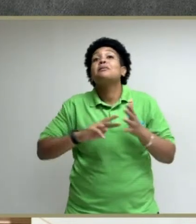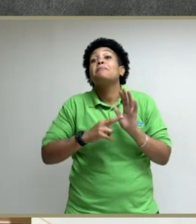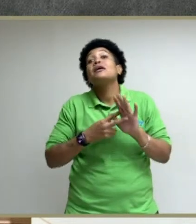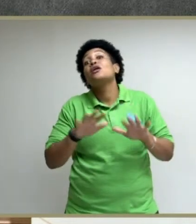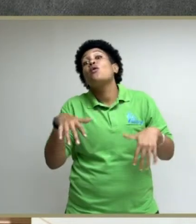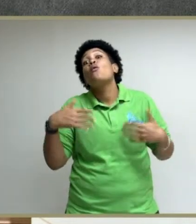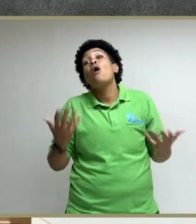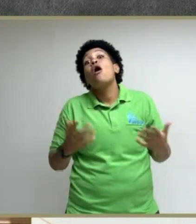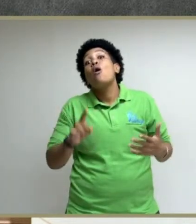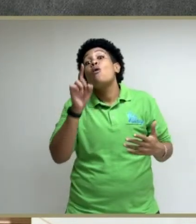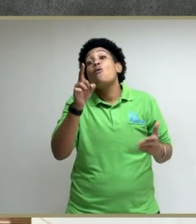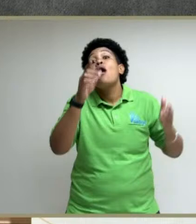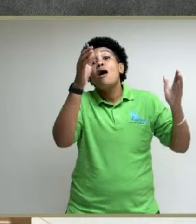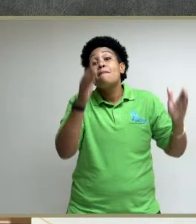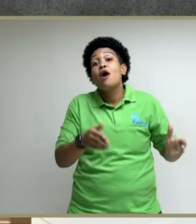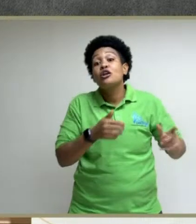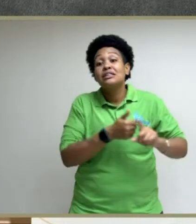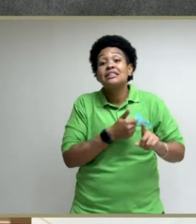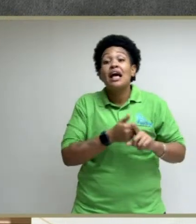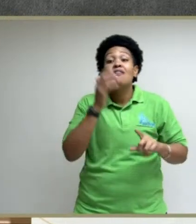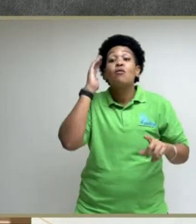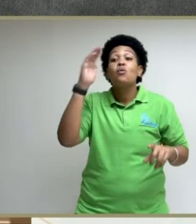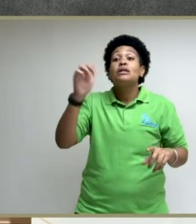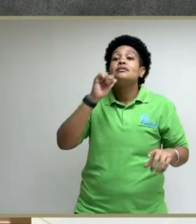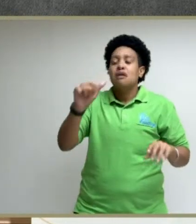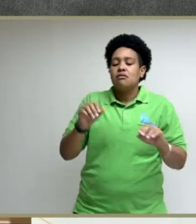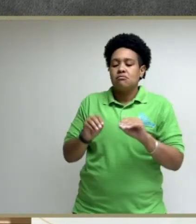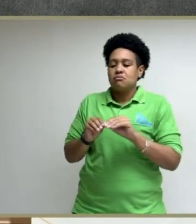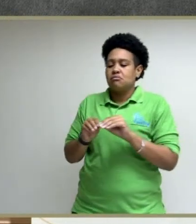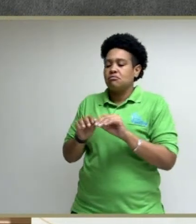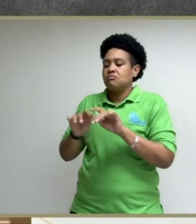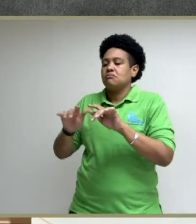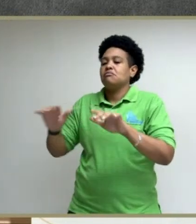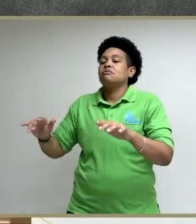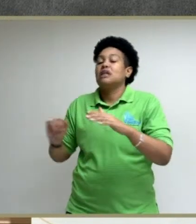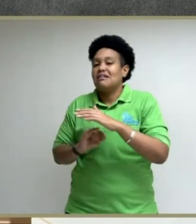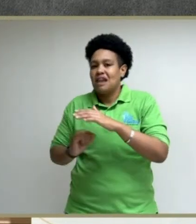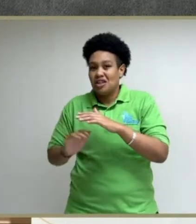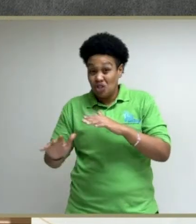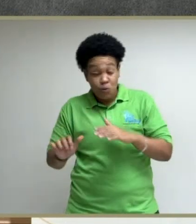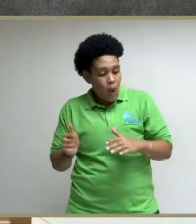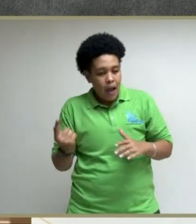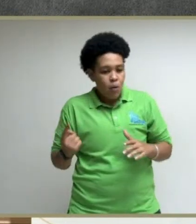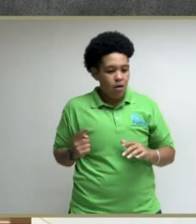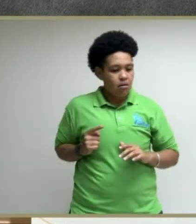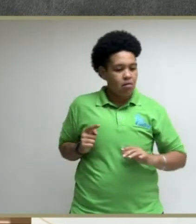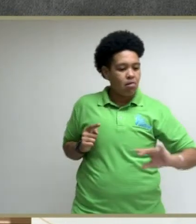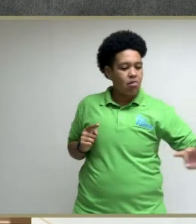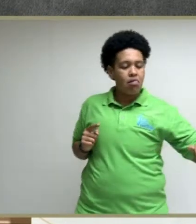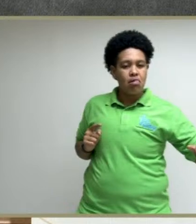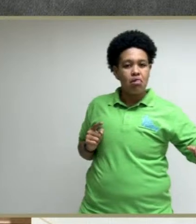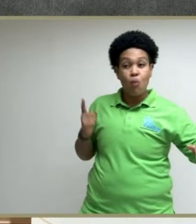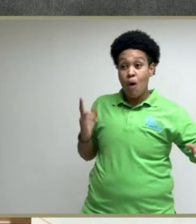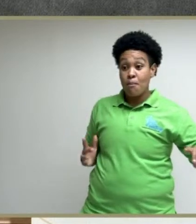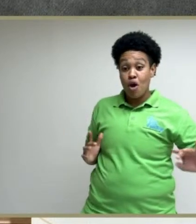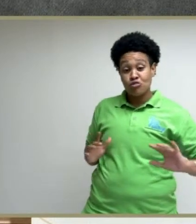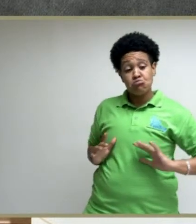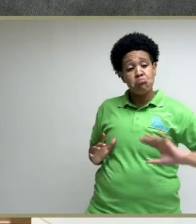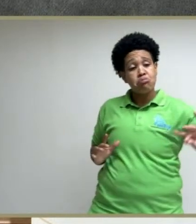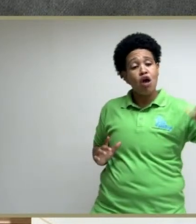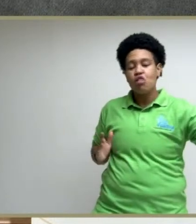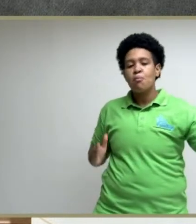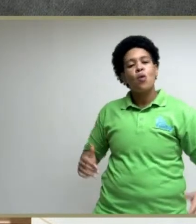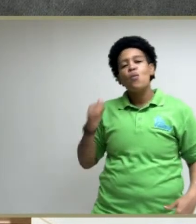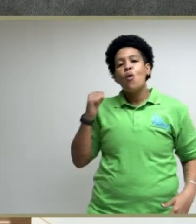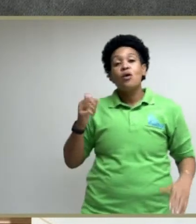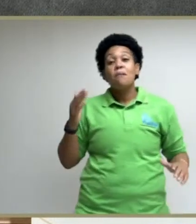that one person would not be transmitting the infection to anyone. That means that that person that is